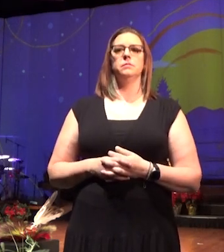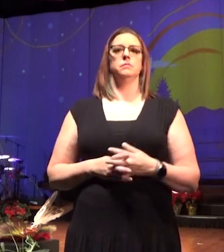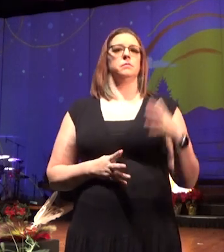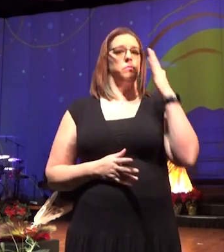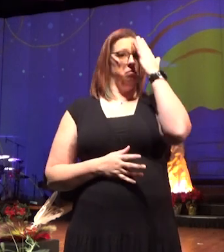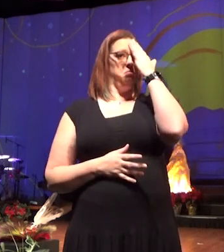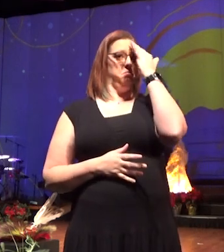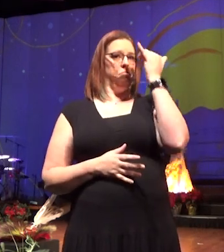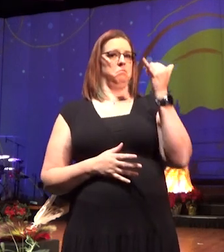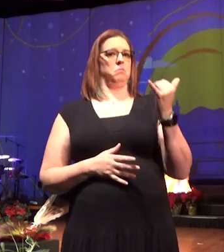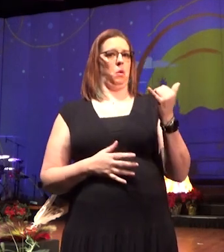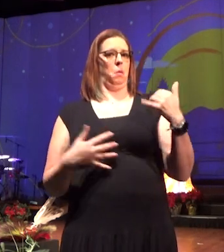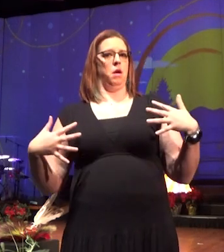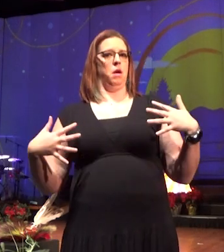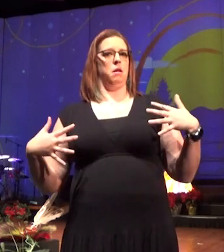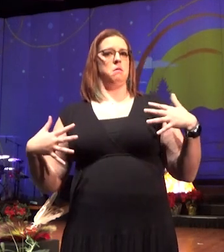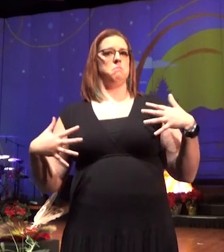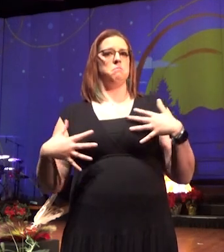Why be